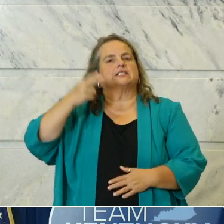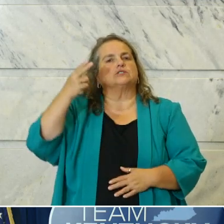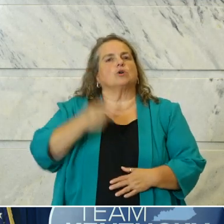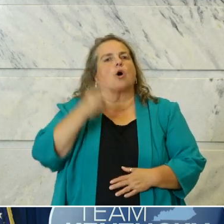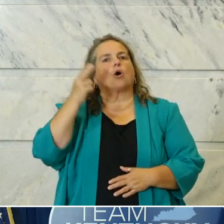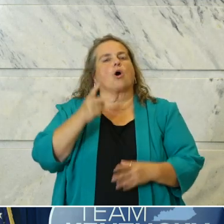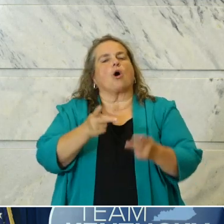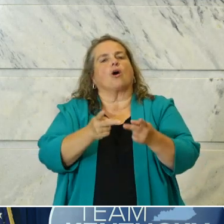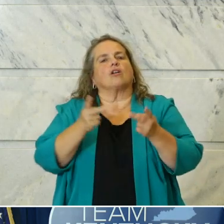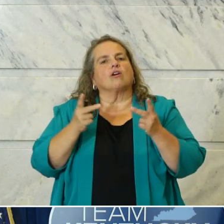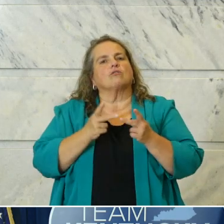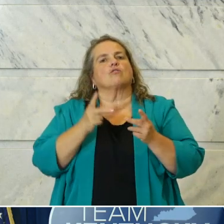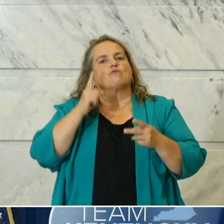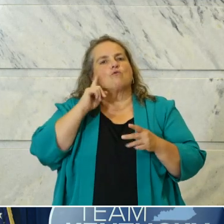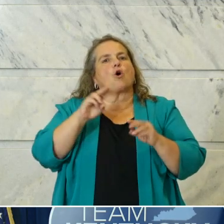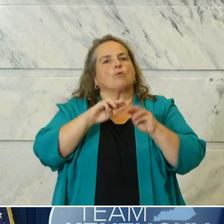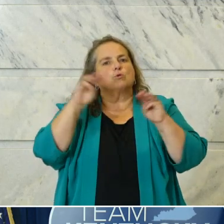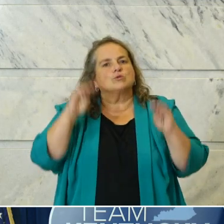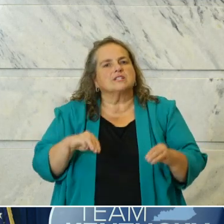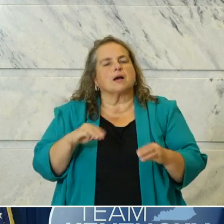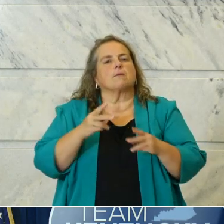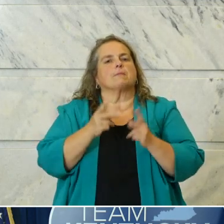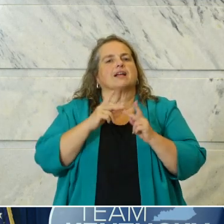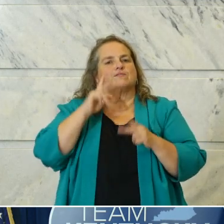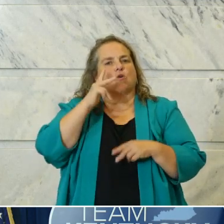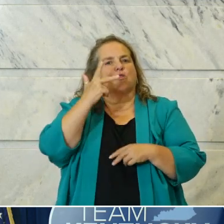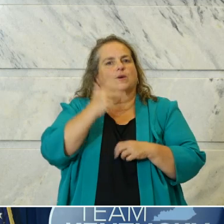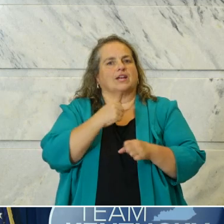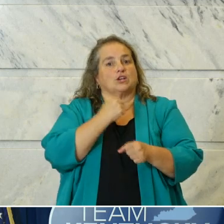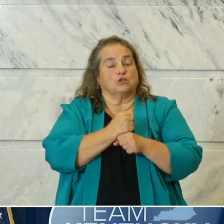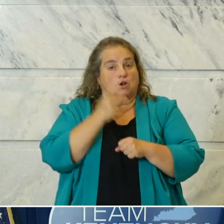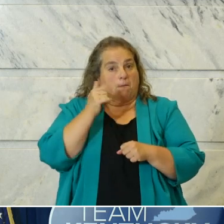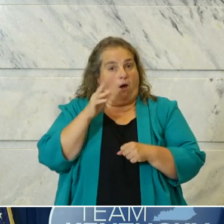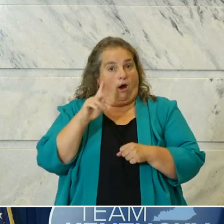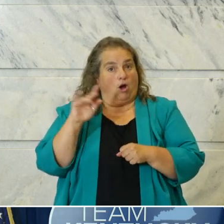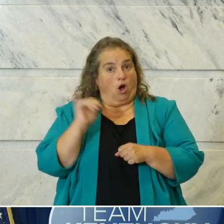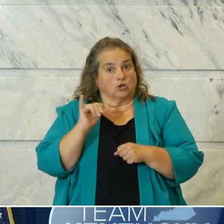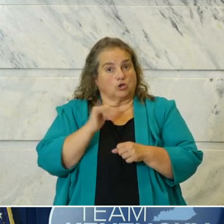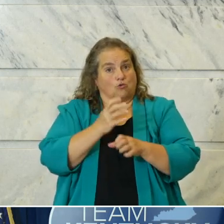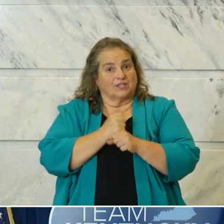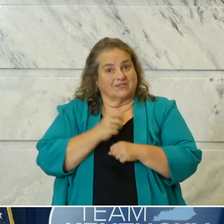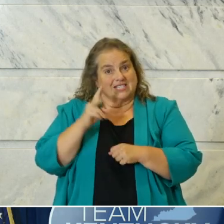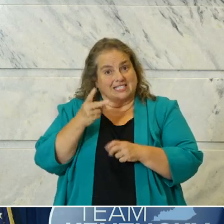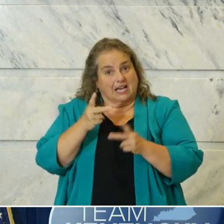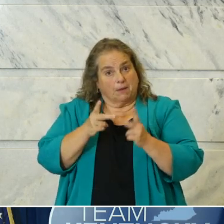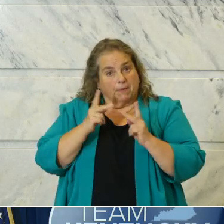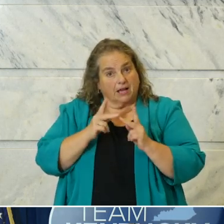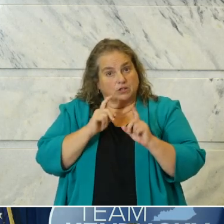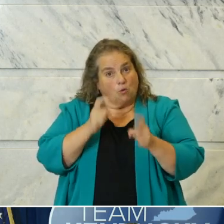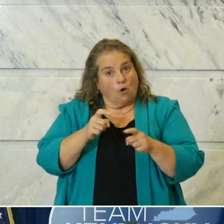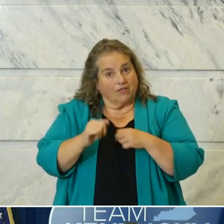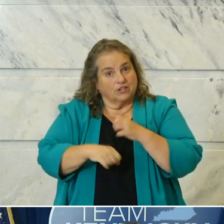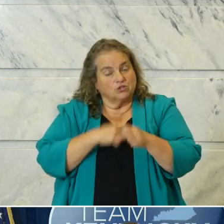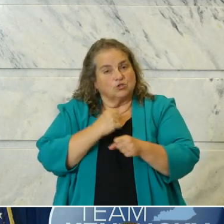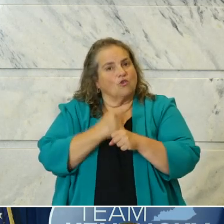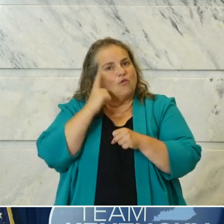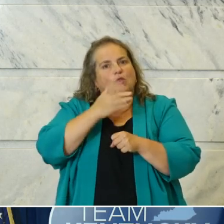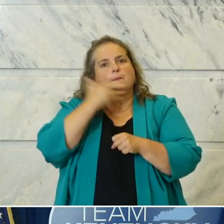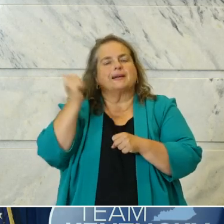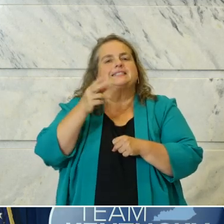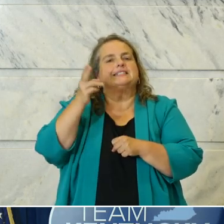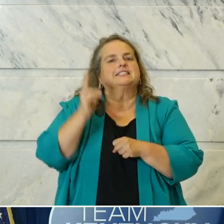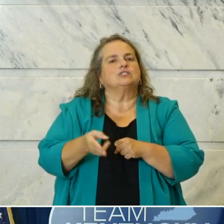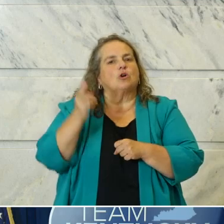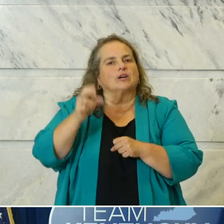landmark museum site for 3 consecutive years. The park also received a second place award this year for Best Historic